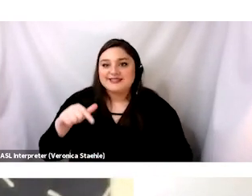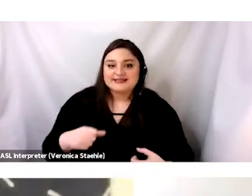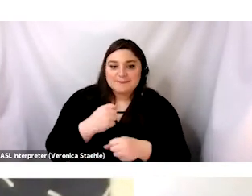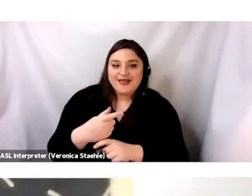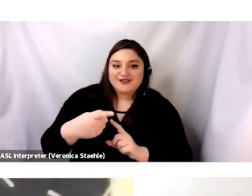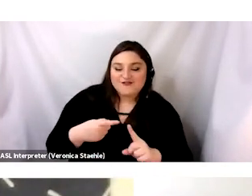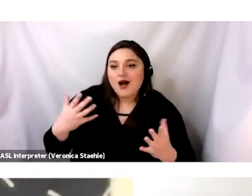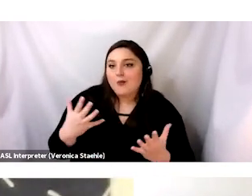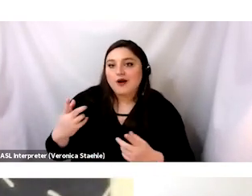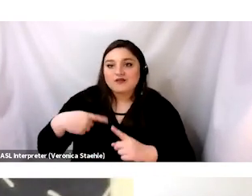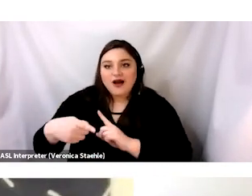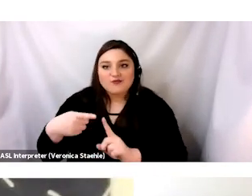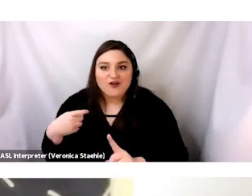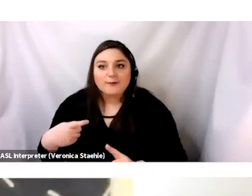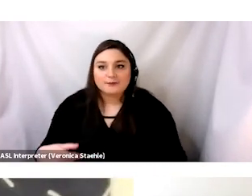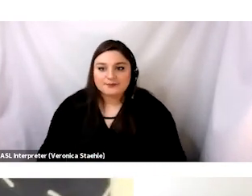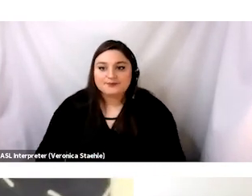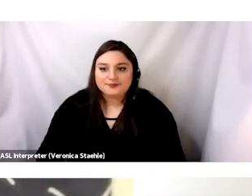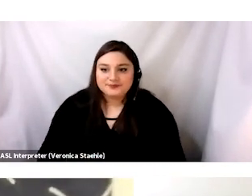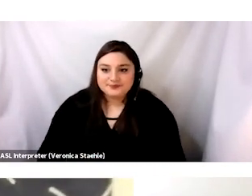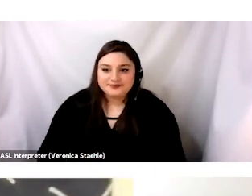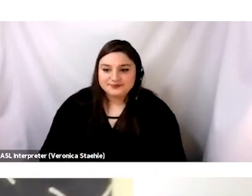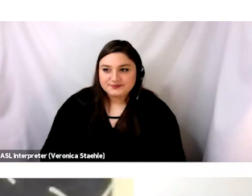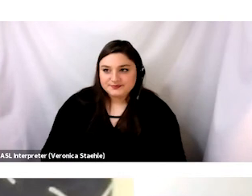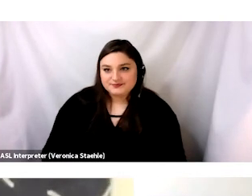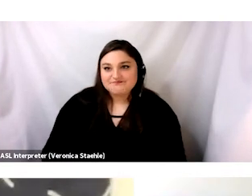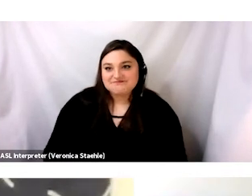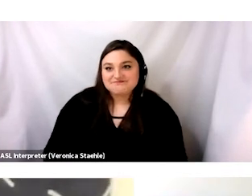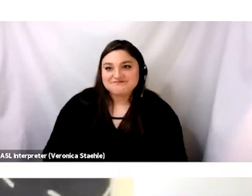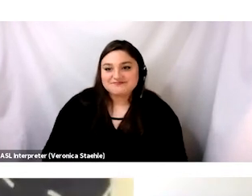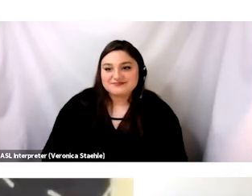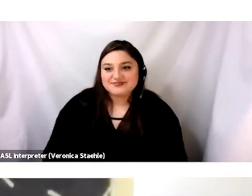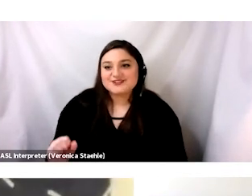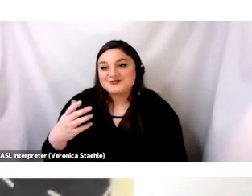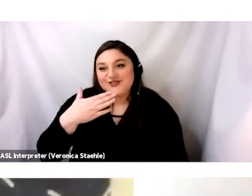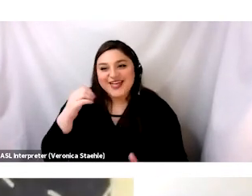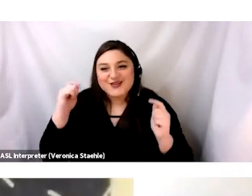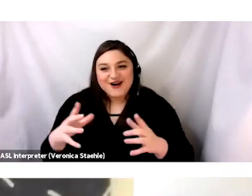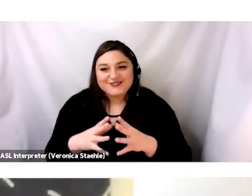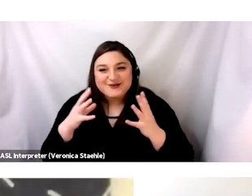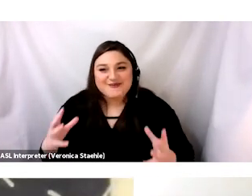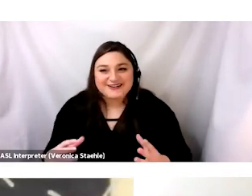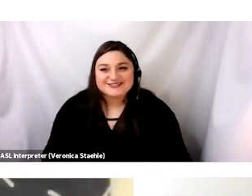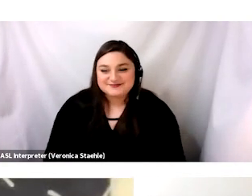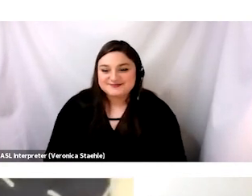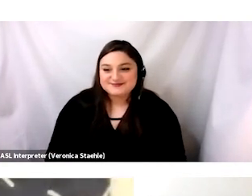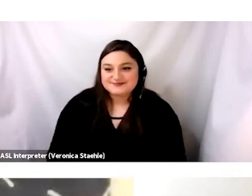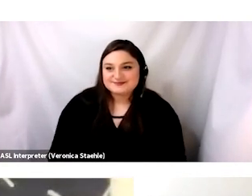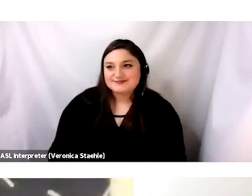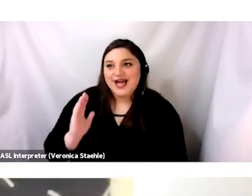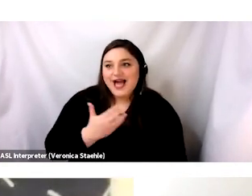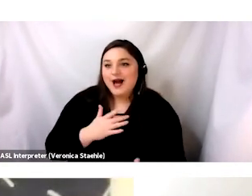of? Where does this come from even? Yeah. So thank you all so much. Our